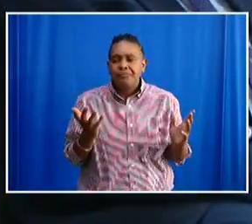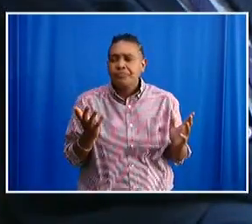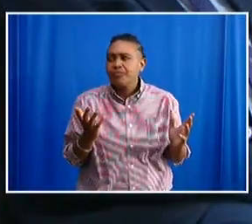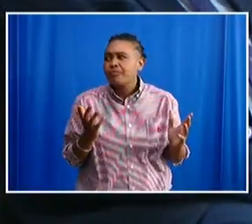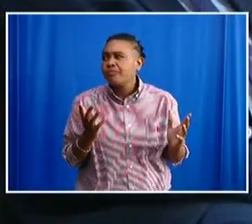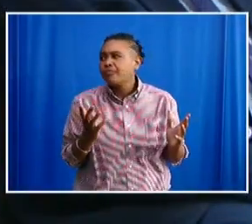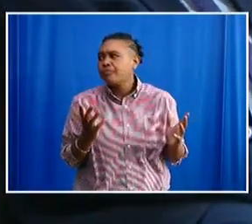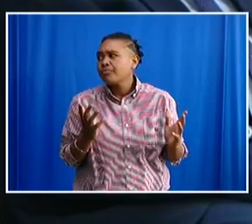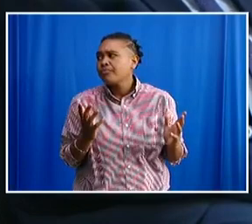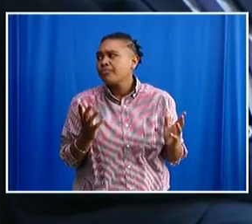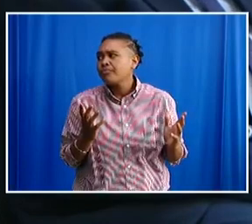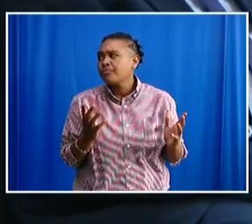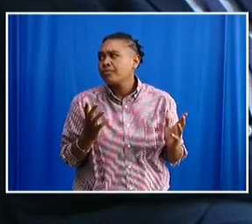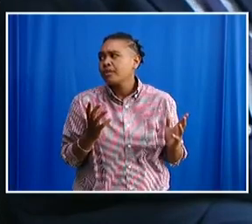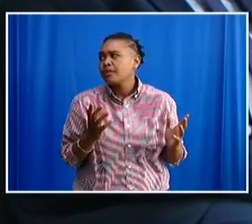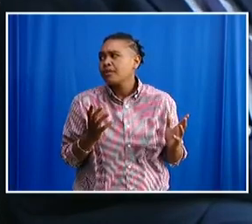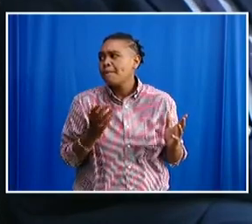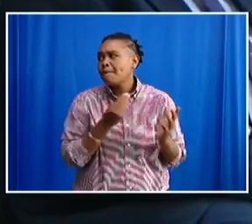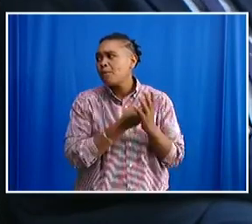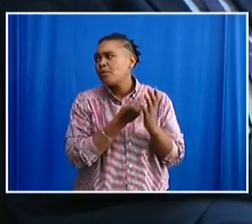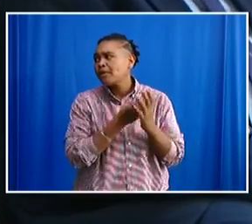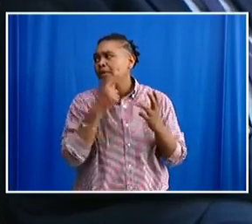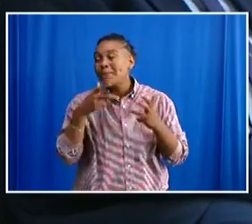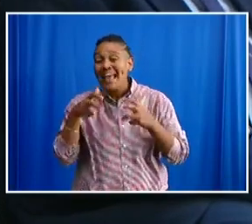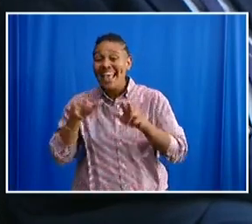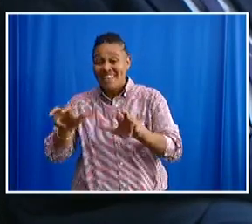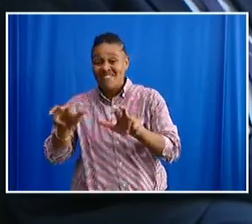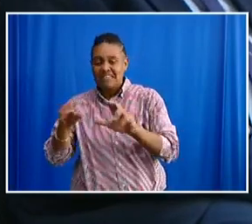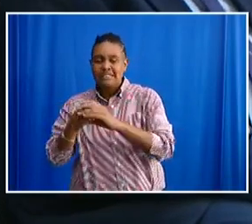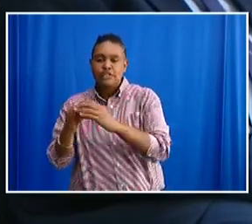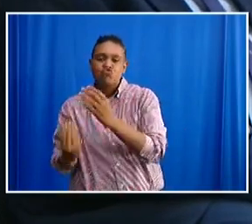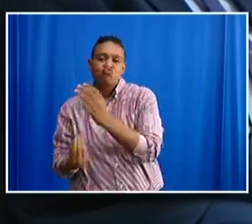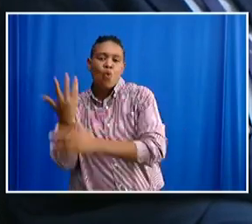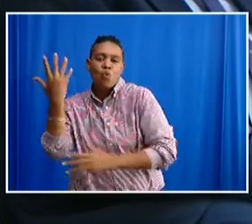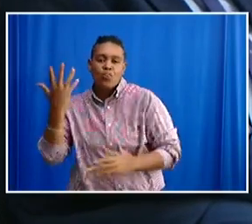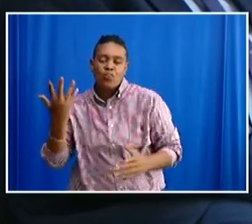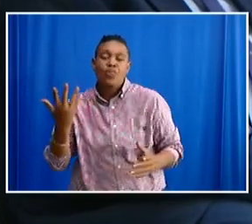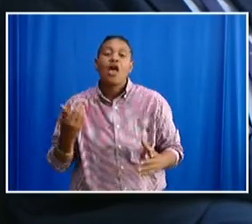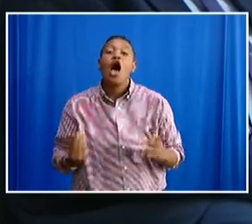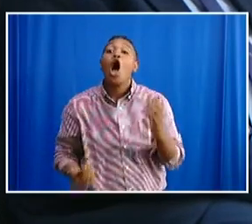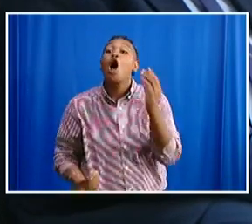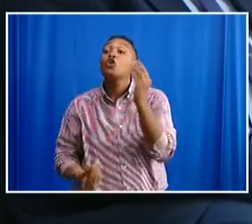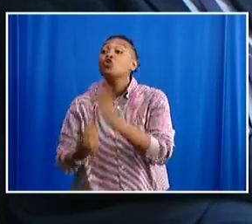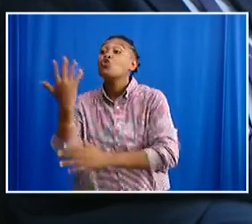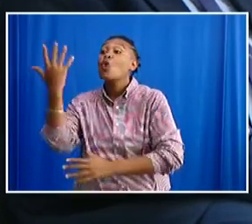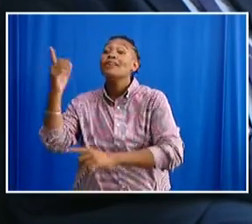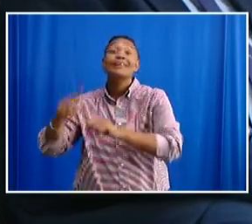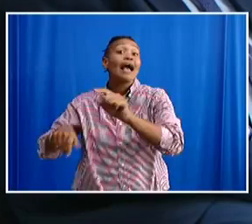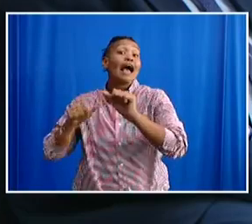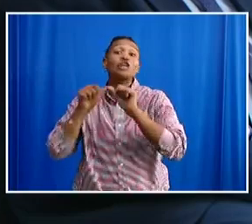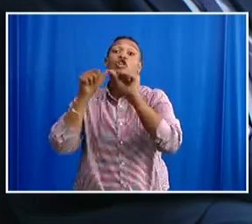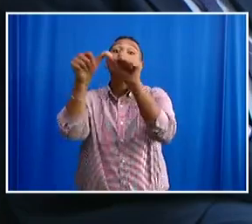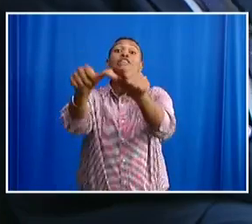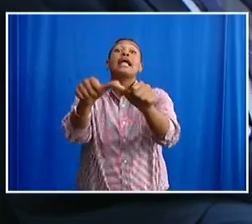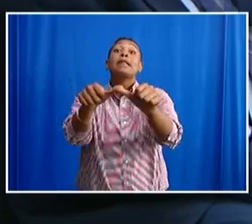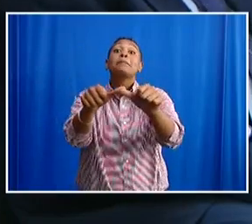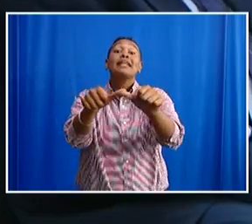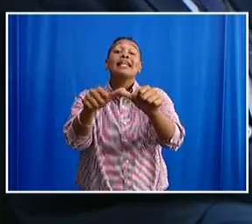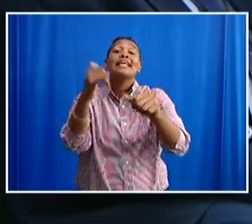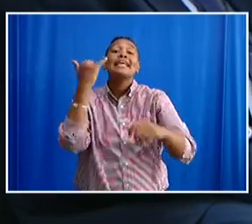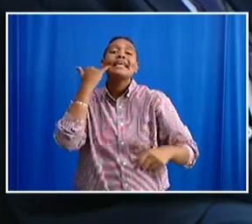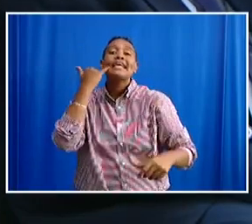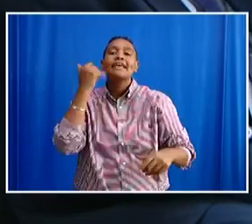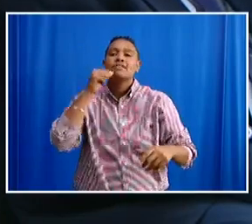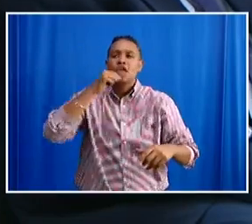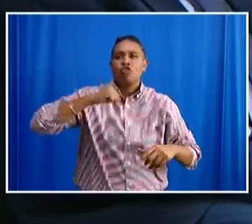can be reinvested in growth. And growth cannot be sustainable if it's not